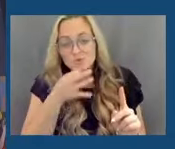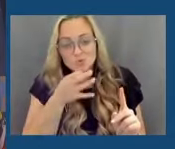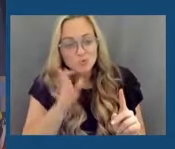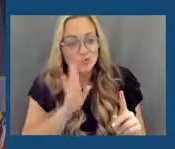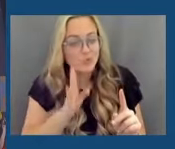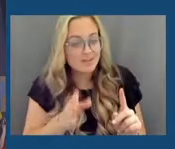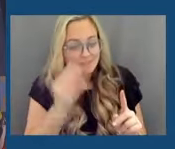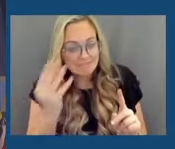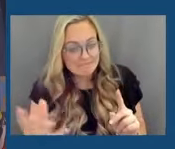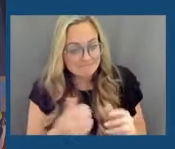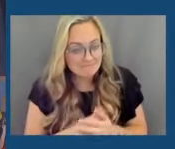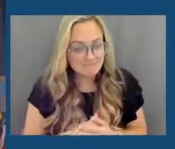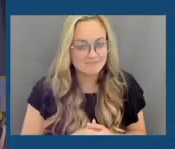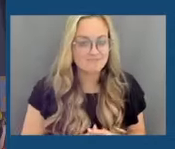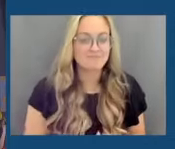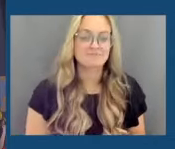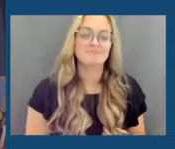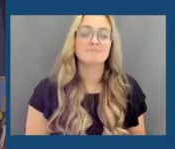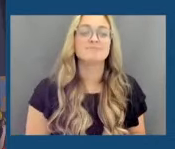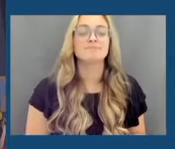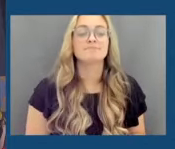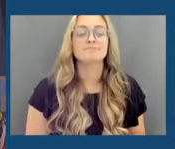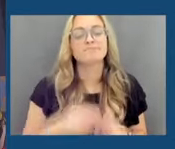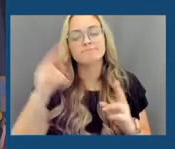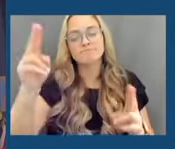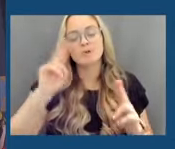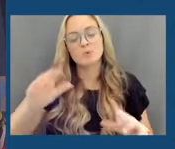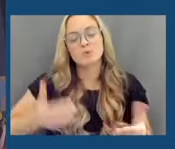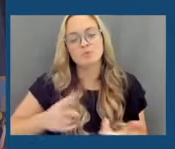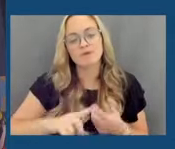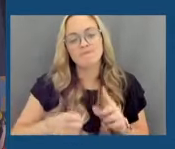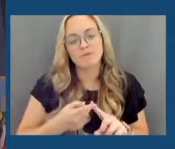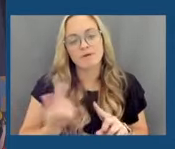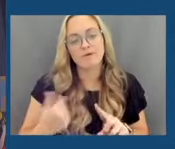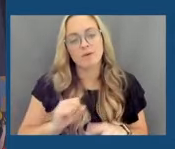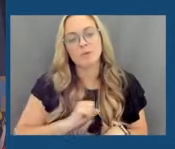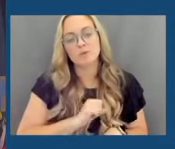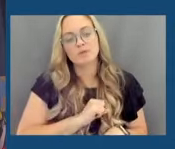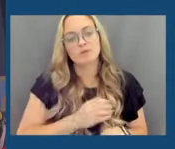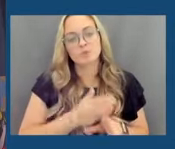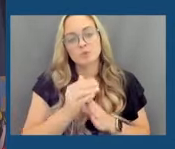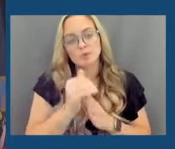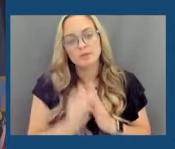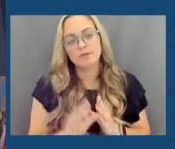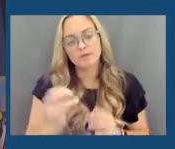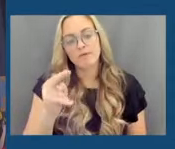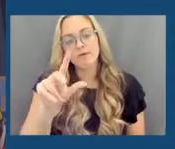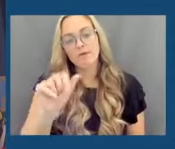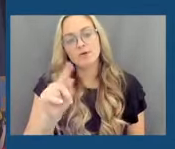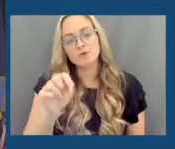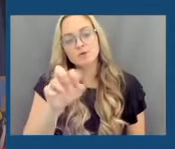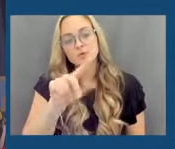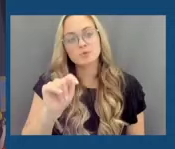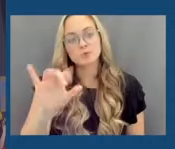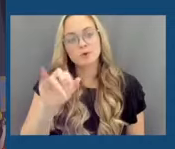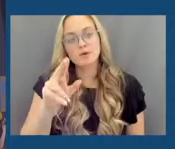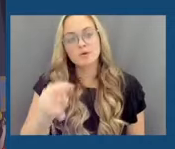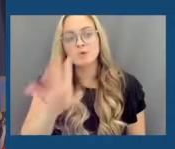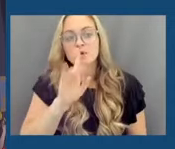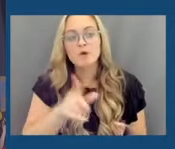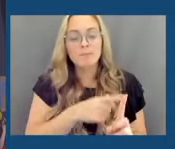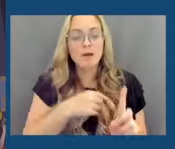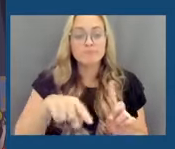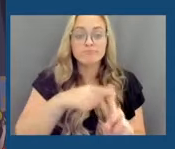It's right around the corner. Honored to introduce my friend and our Senate Majority Leader, Andre Stewart Cousins, to talk about the positive impact of